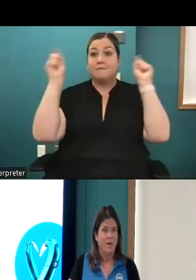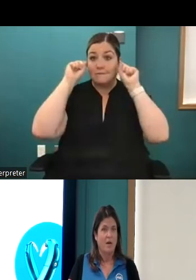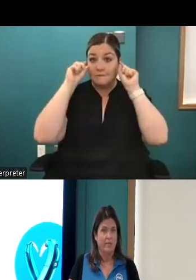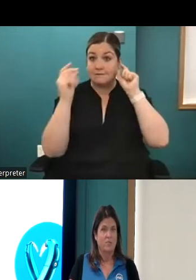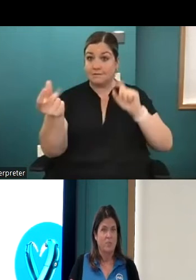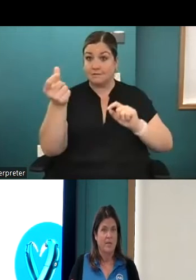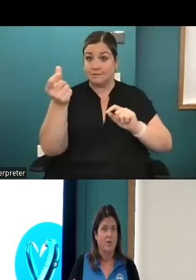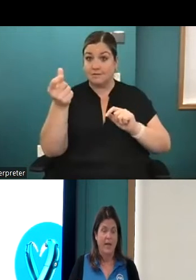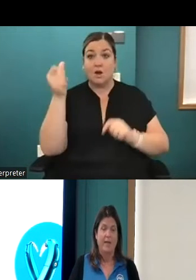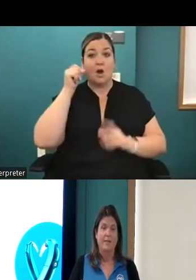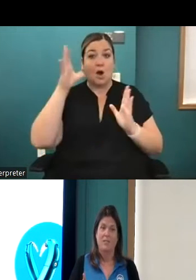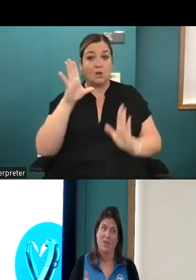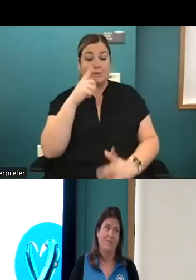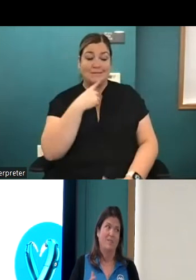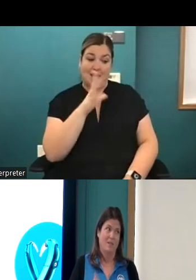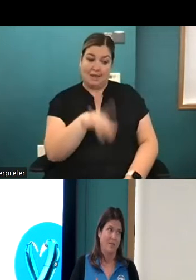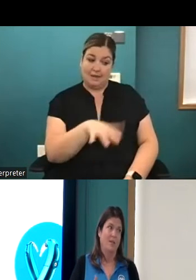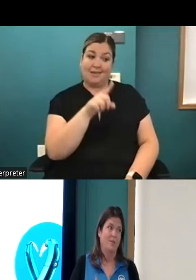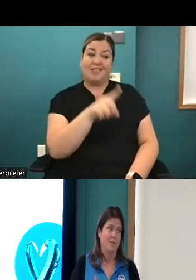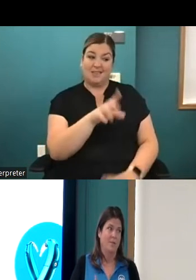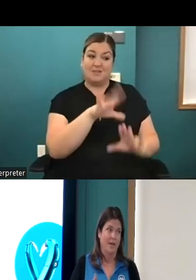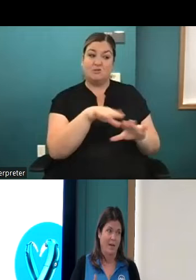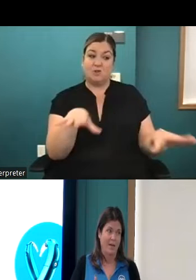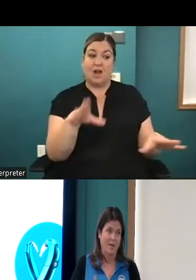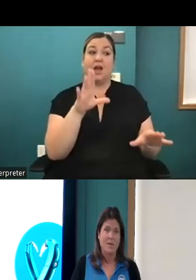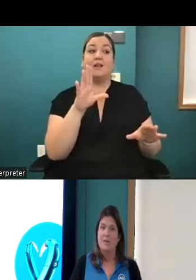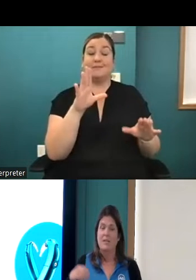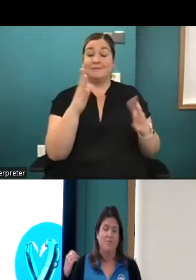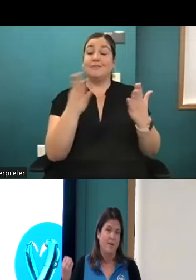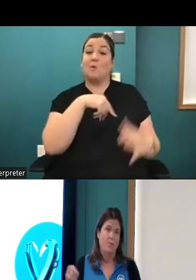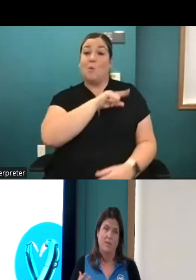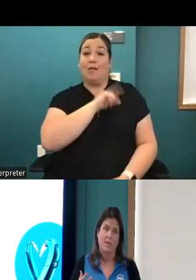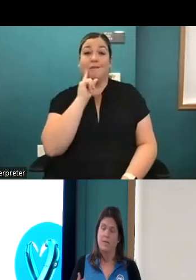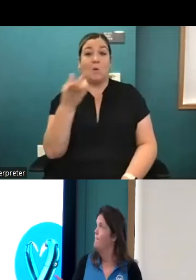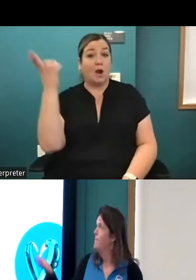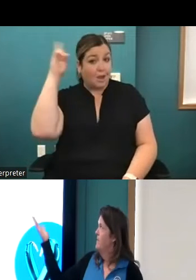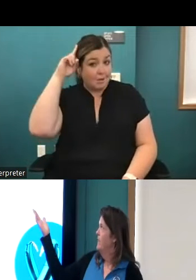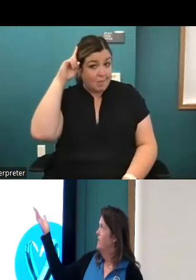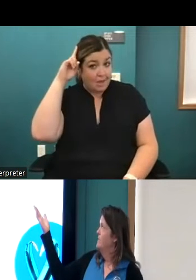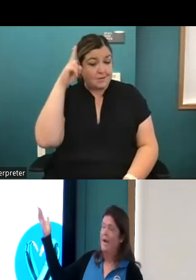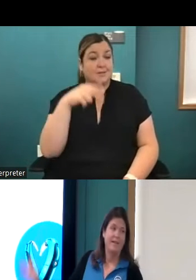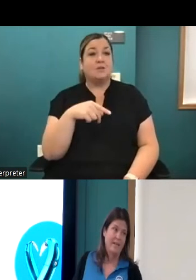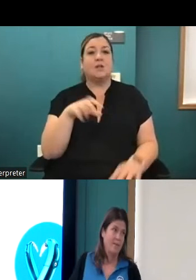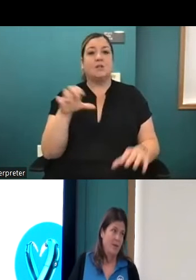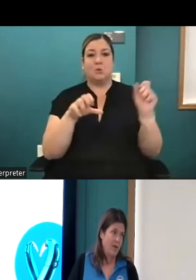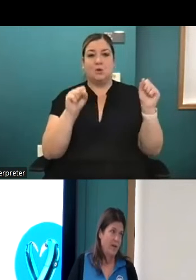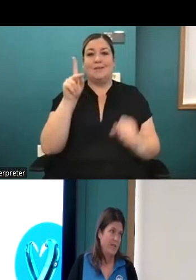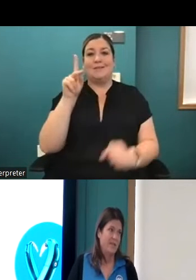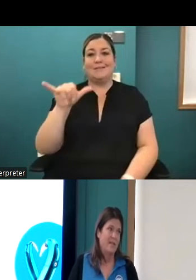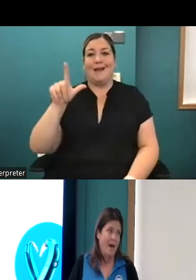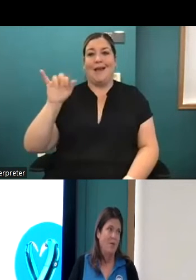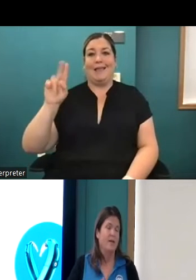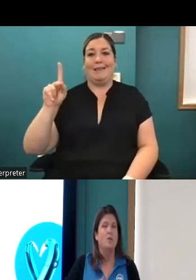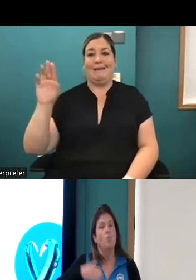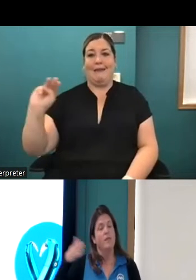oftentimes audiologists will say, okay, this child is definitely going to be an implant candidate. Let's fit him with the Skylink M hearing aids.